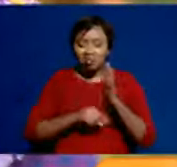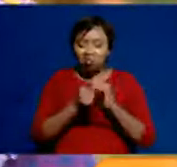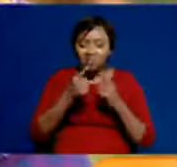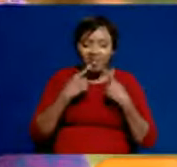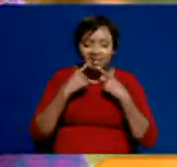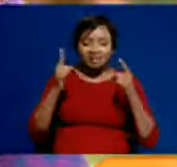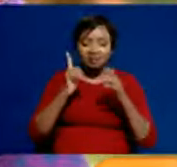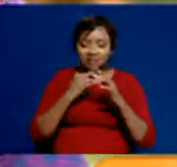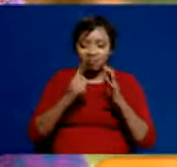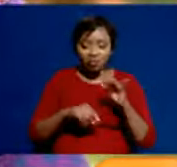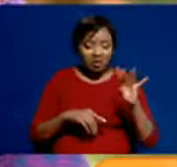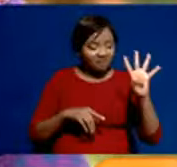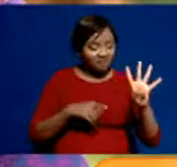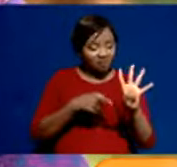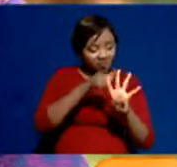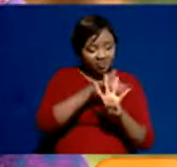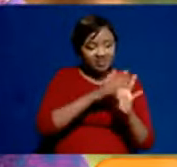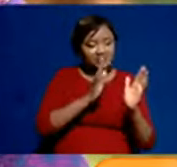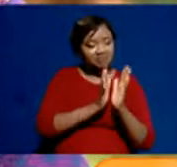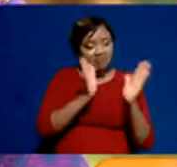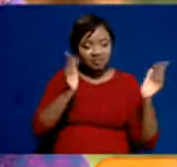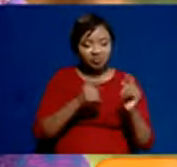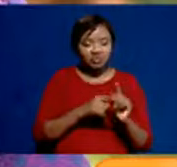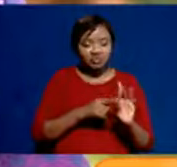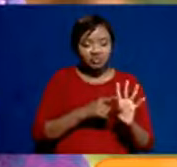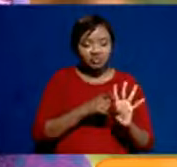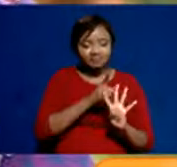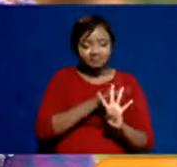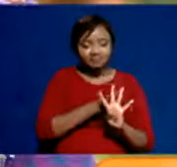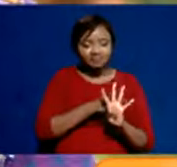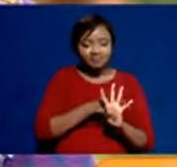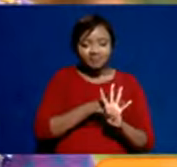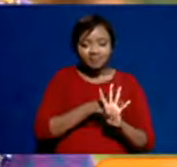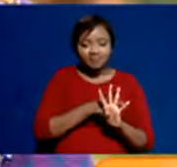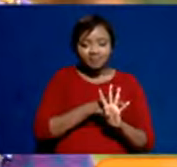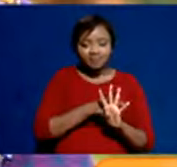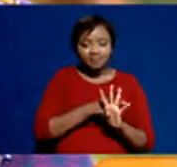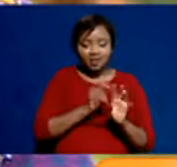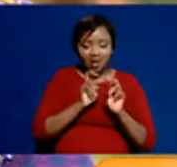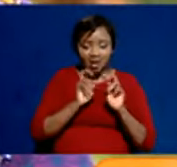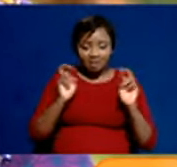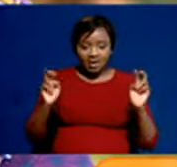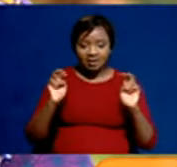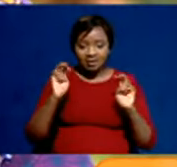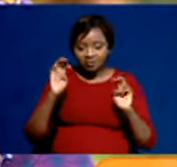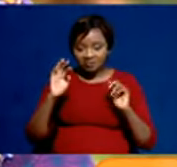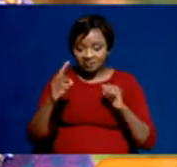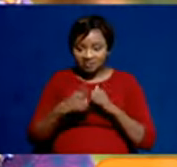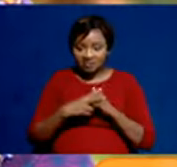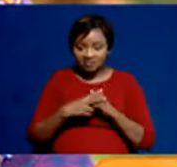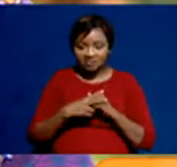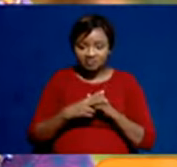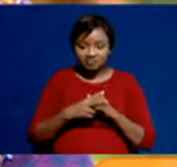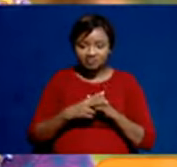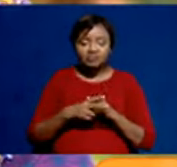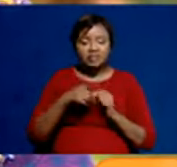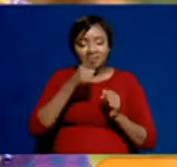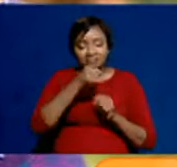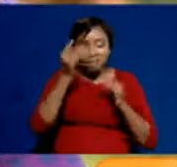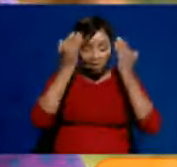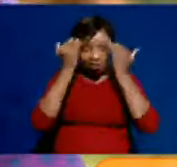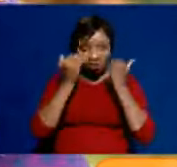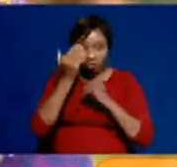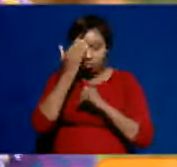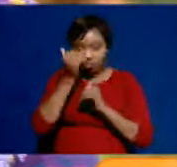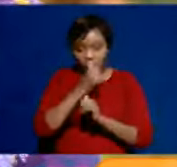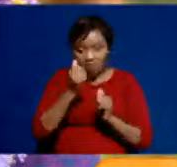four constitutes a majority in a panel of seven. They see it as four at seven, and they know very well that